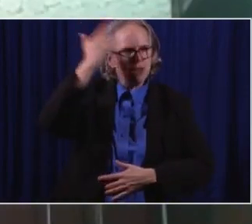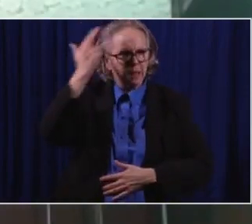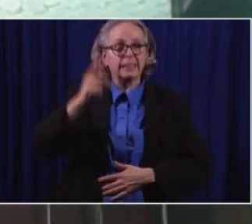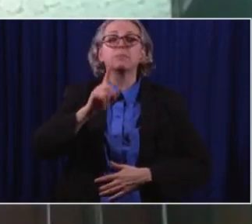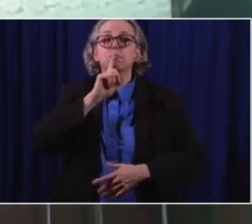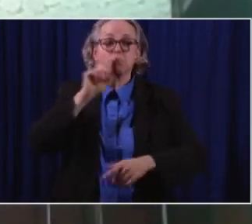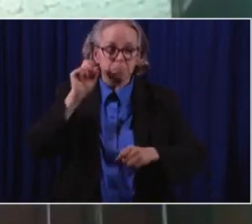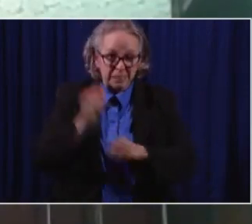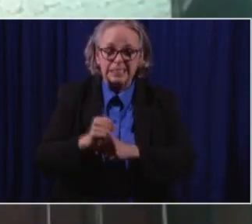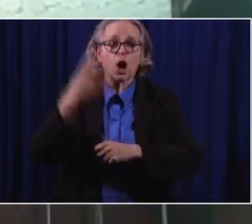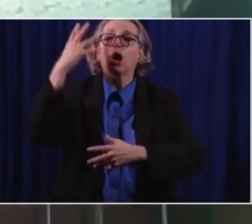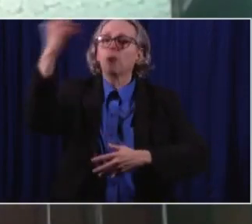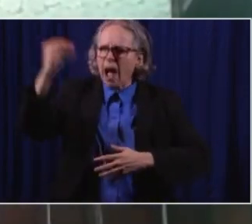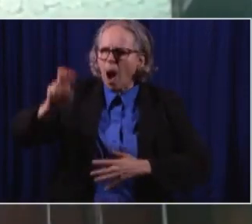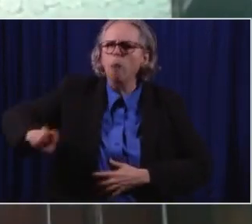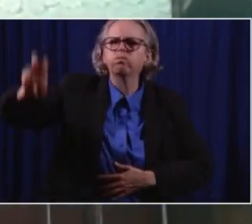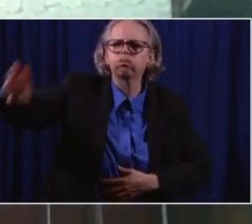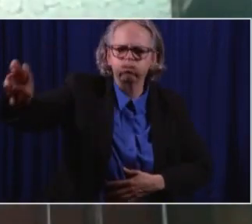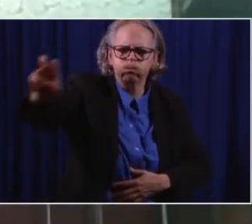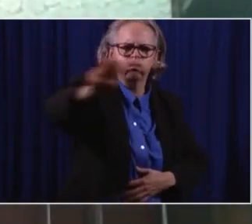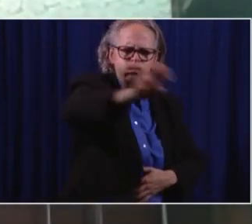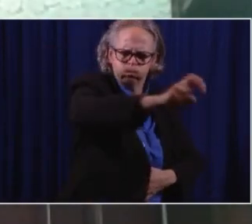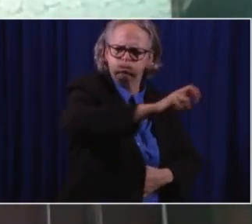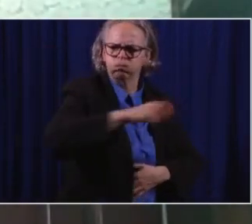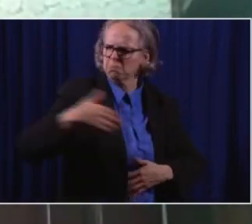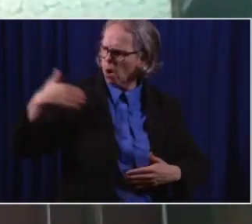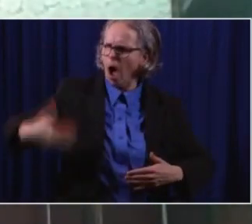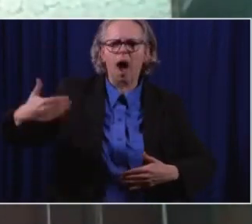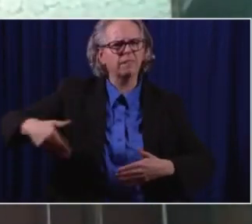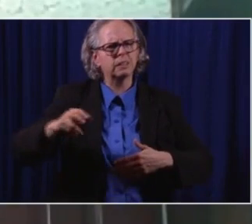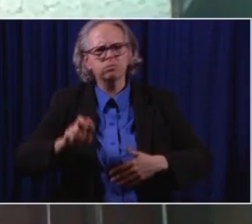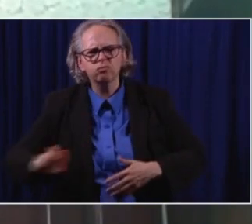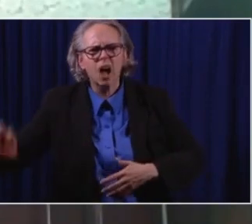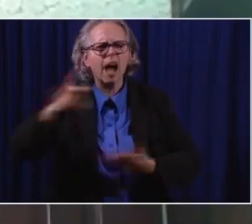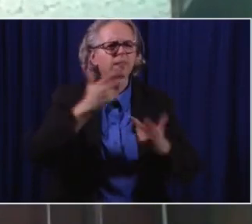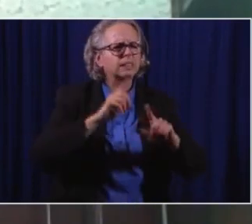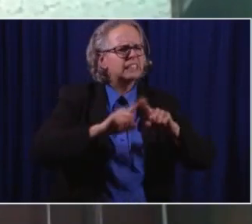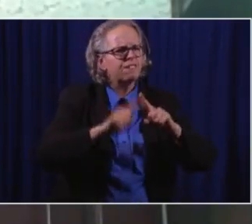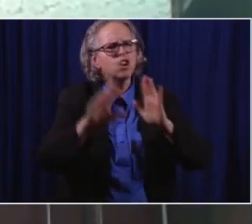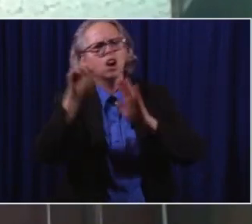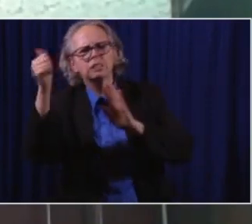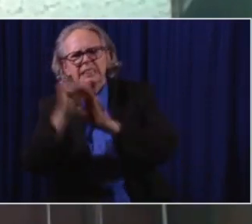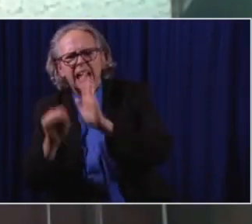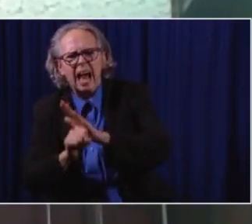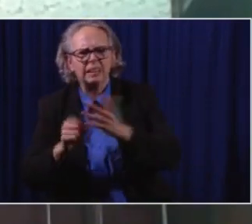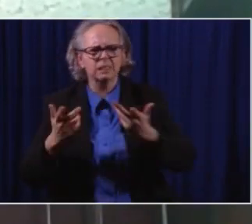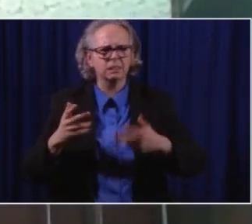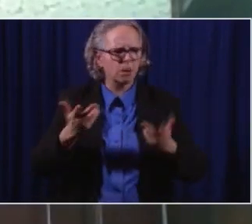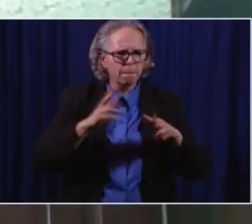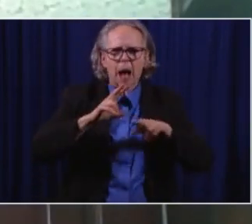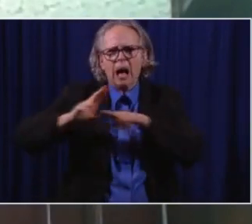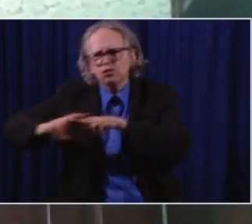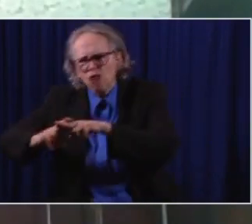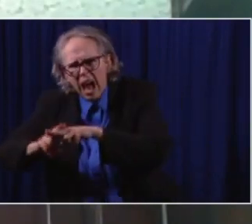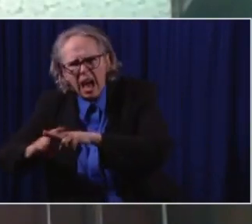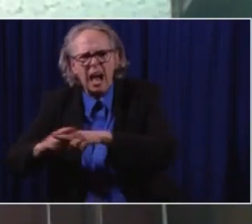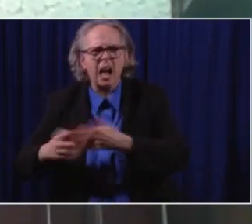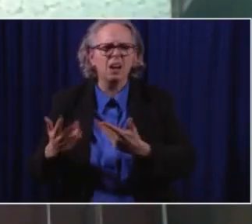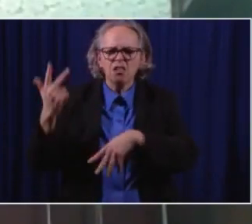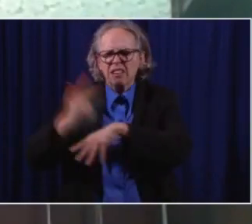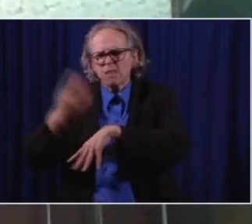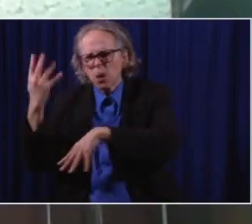of intermittently during the campaign to visit other states. He would go by rail in 3 or 4 day trips